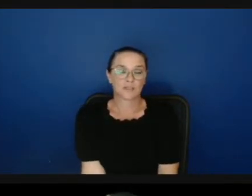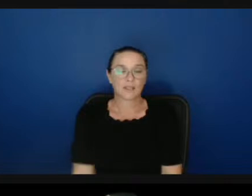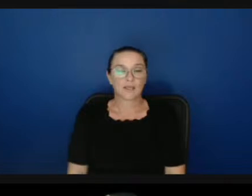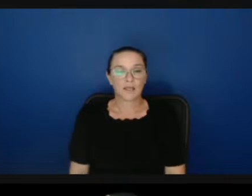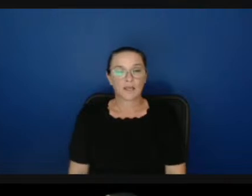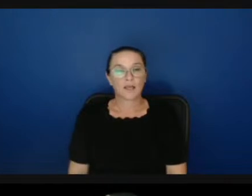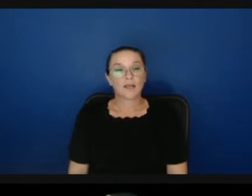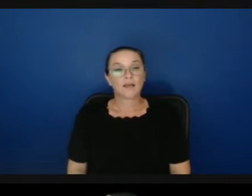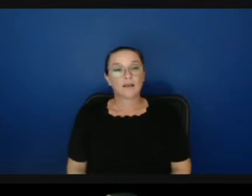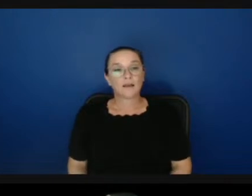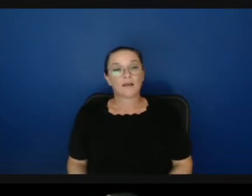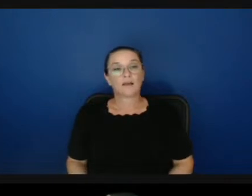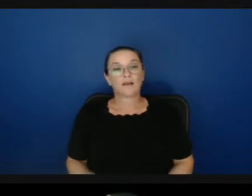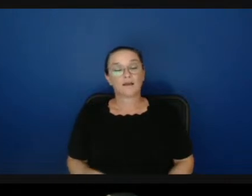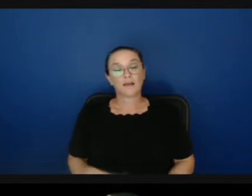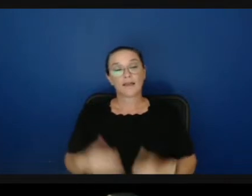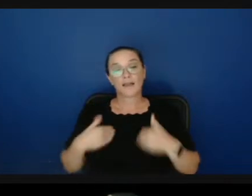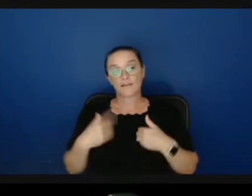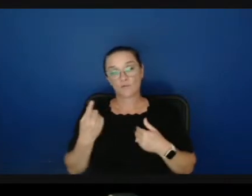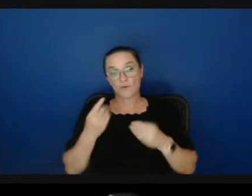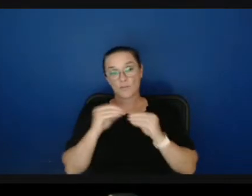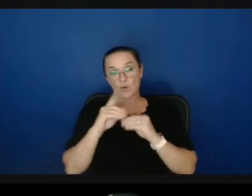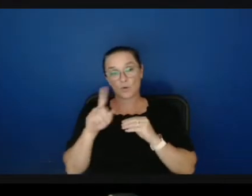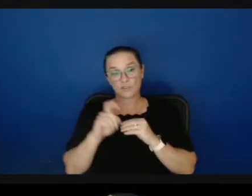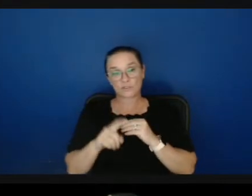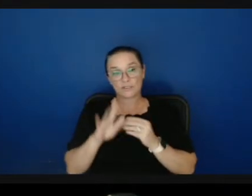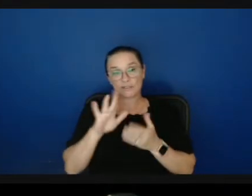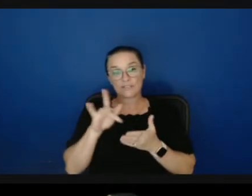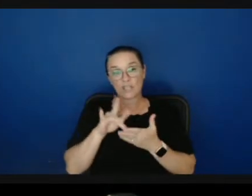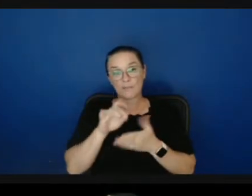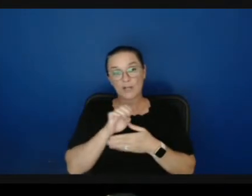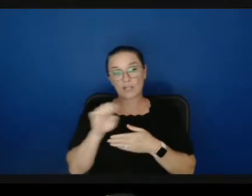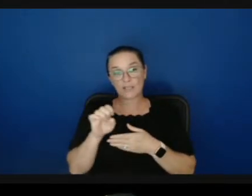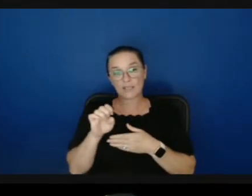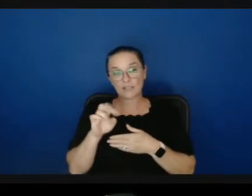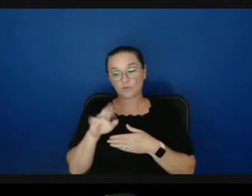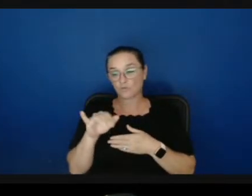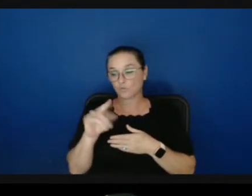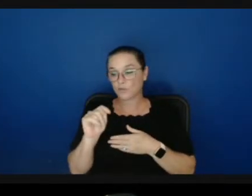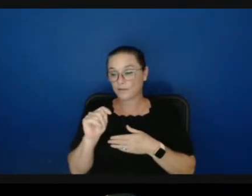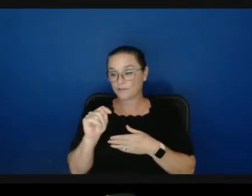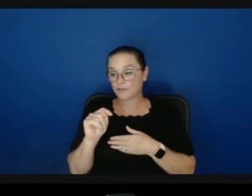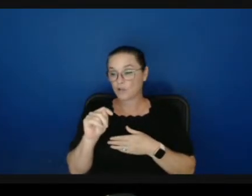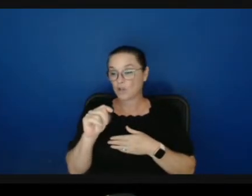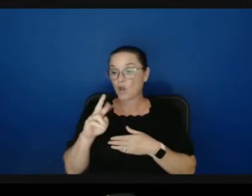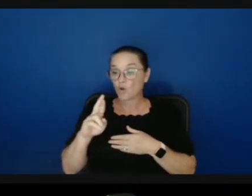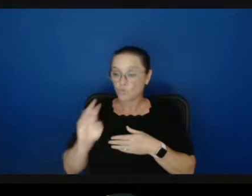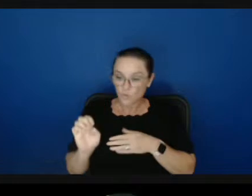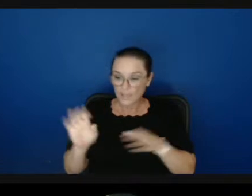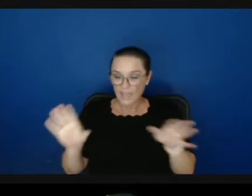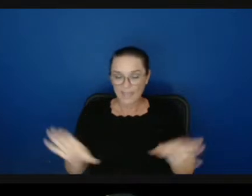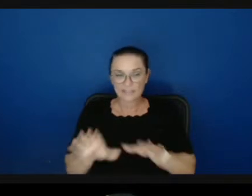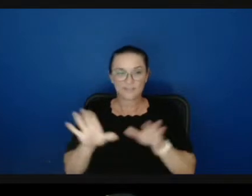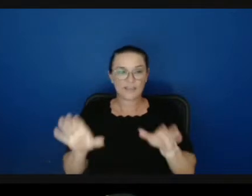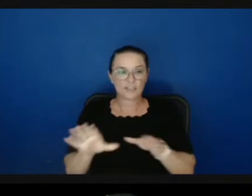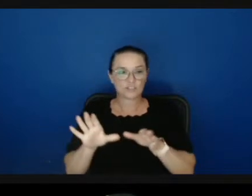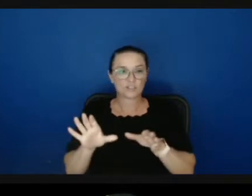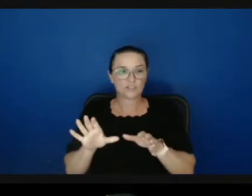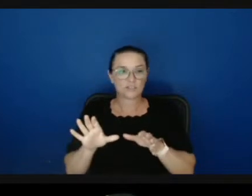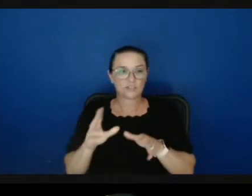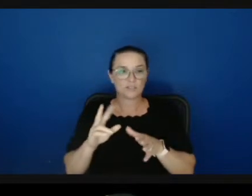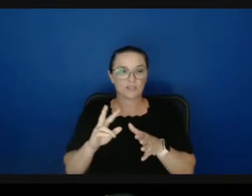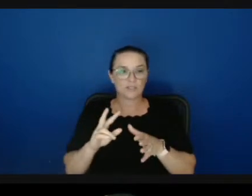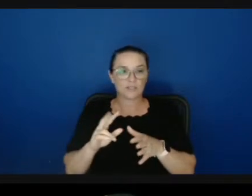wanted to ask. Is that Middle East rift zone reactivation, does it necessitate a larger